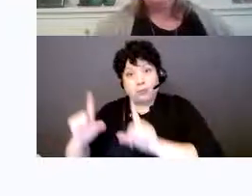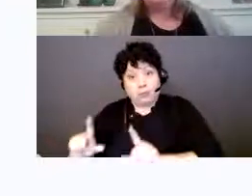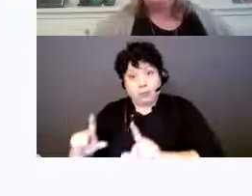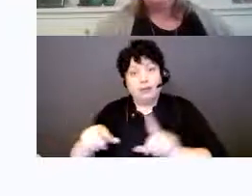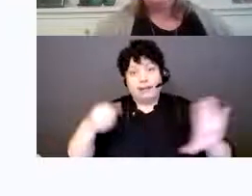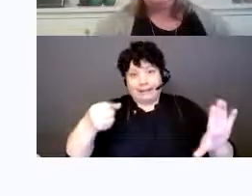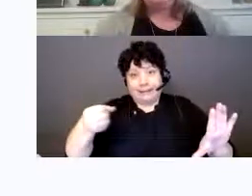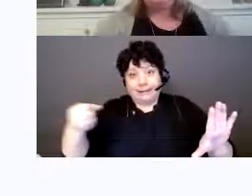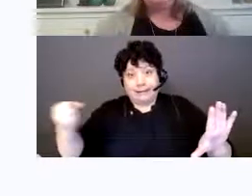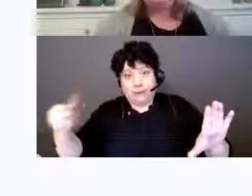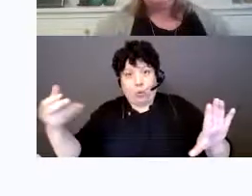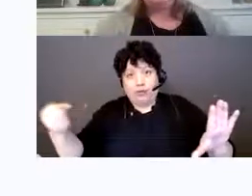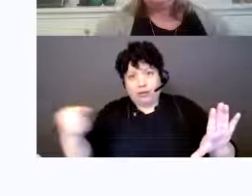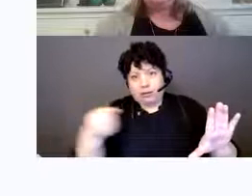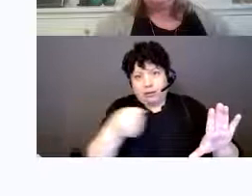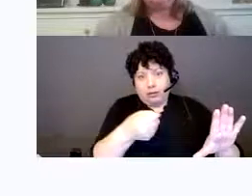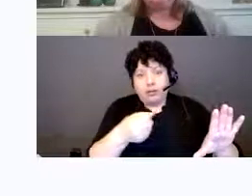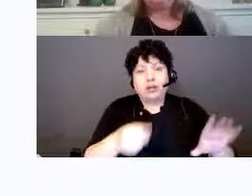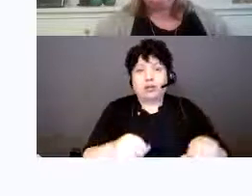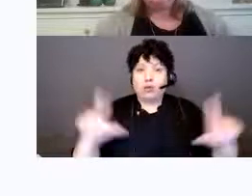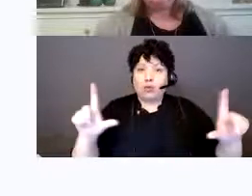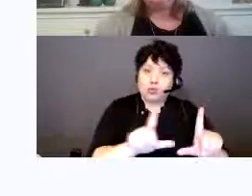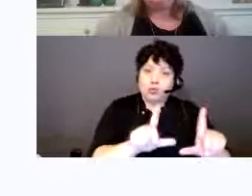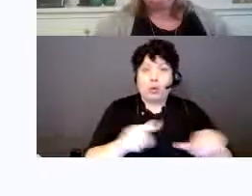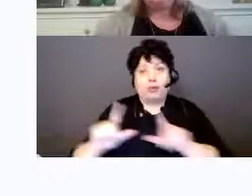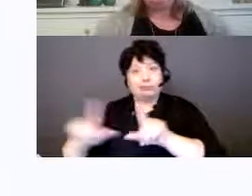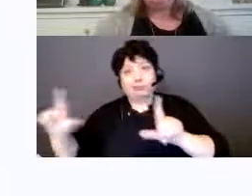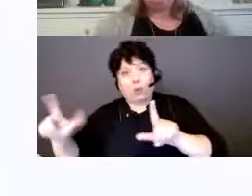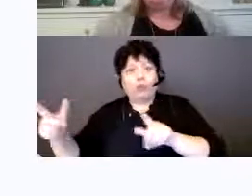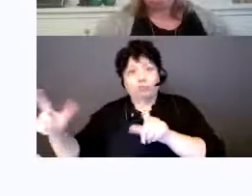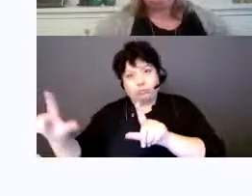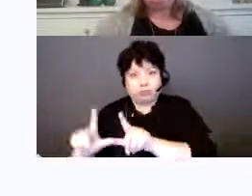left, and that will make the visuals a lot larger.